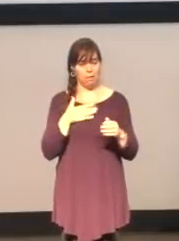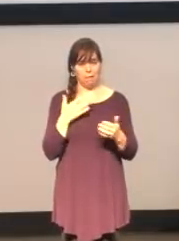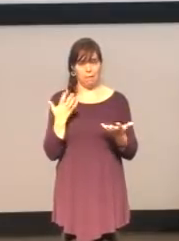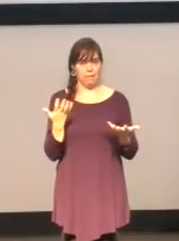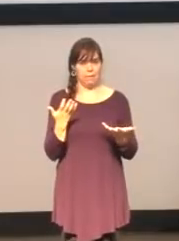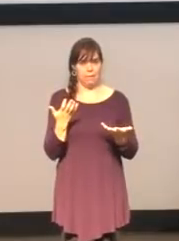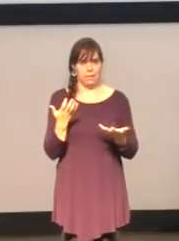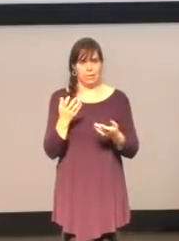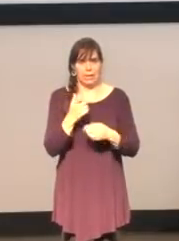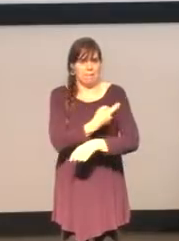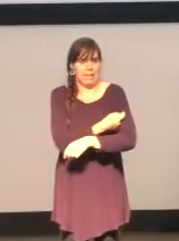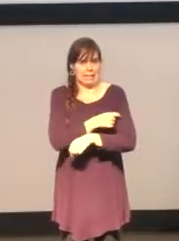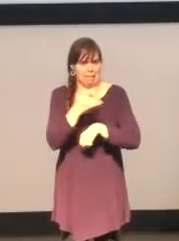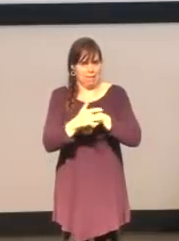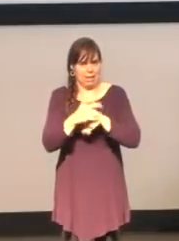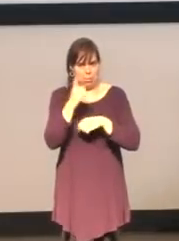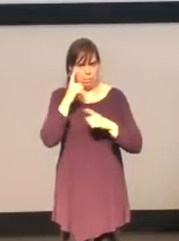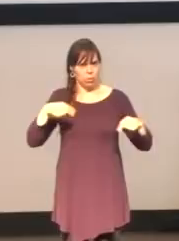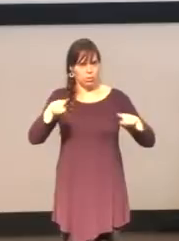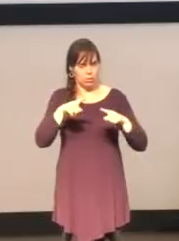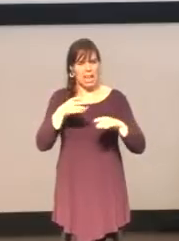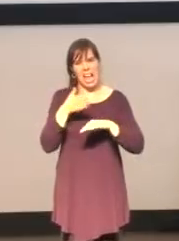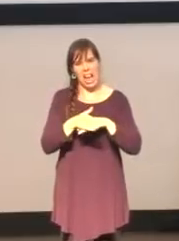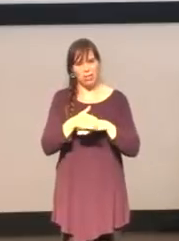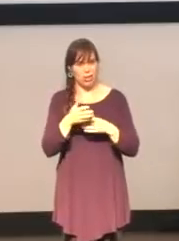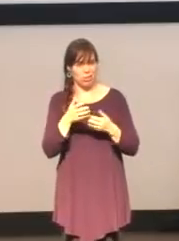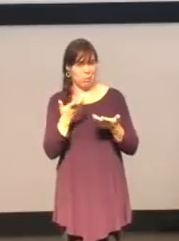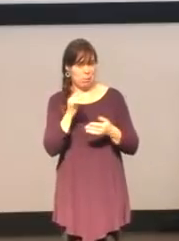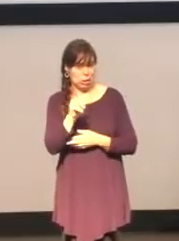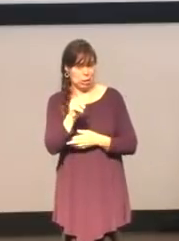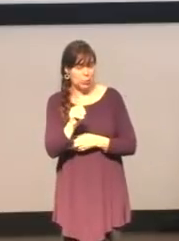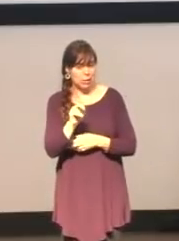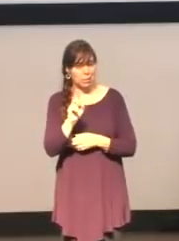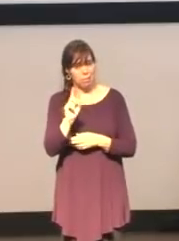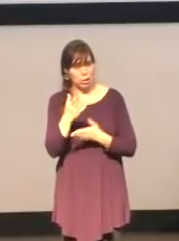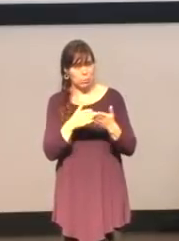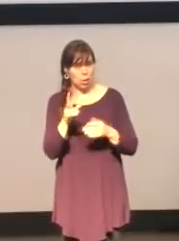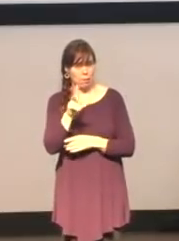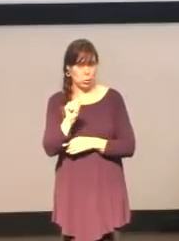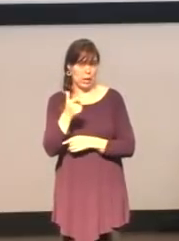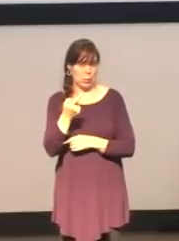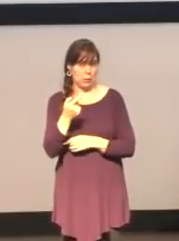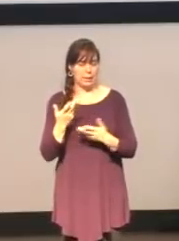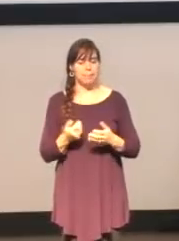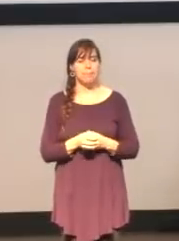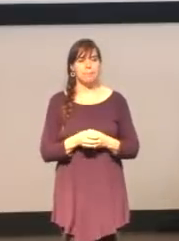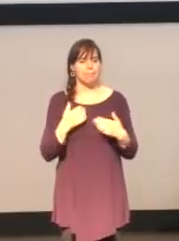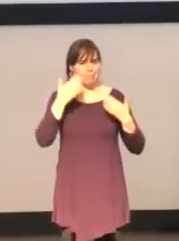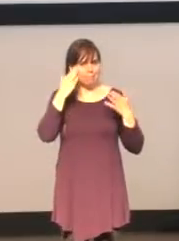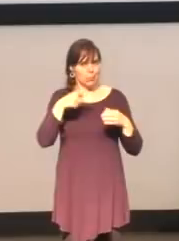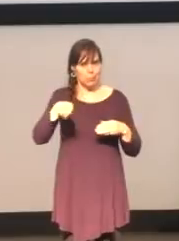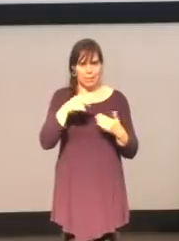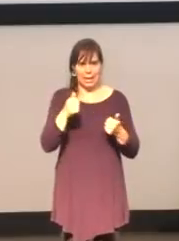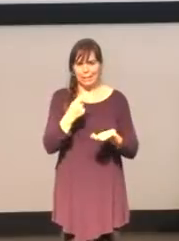have vaccines available for us after the first of the year. I don't know that there's been any discussion